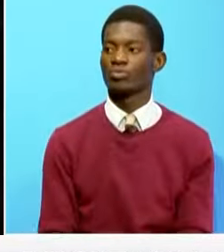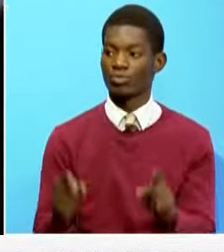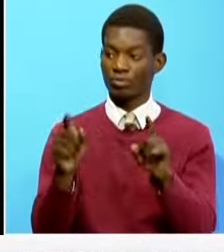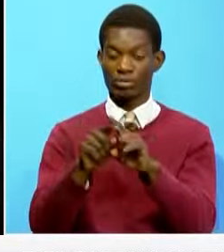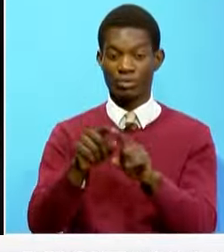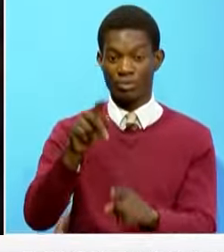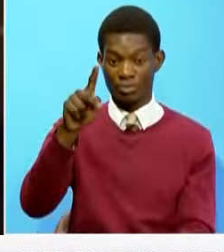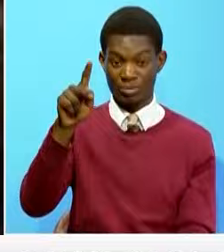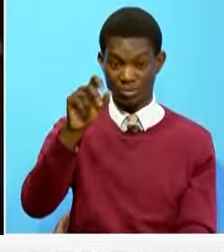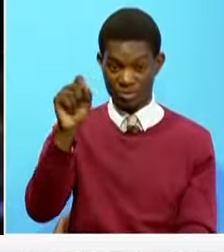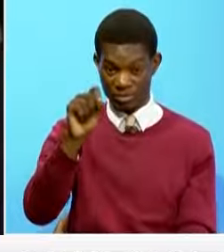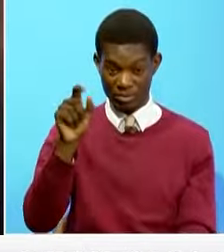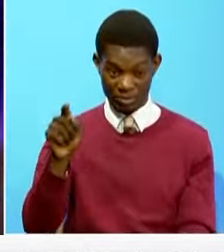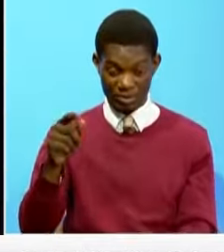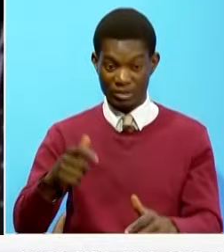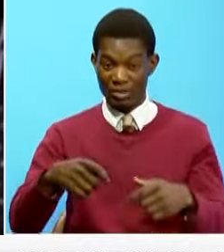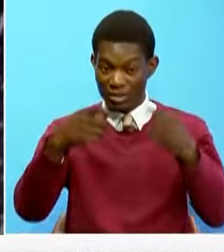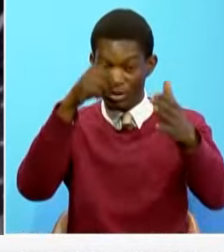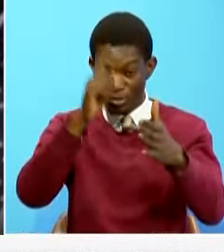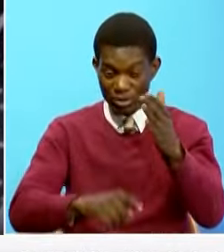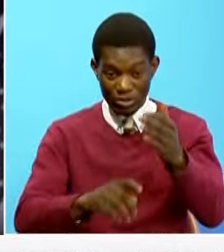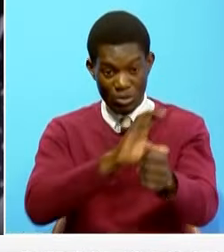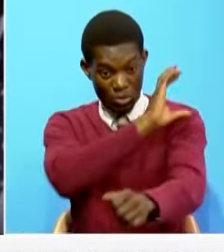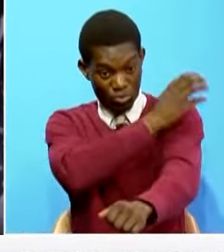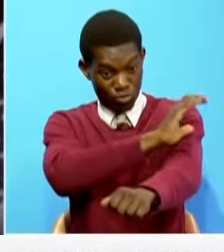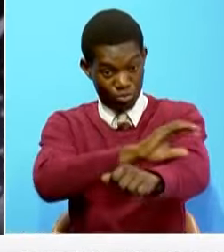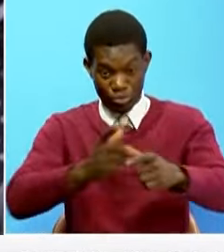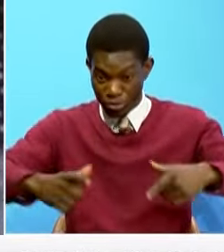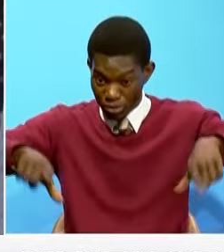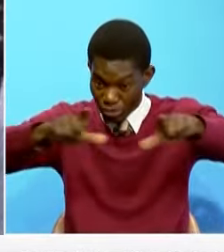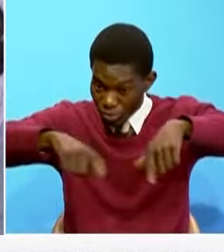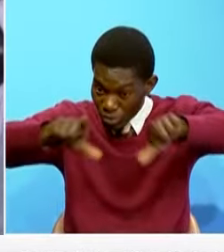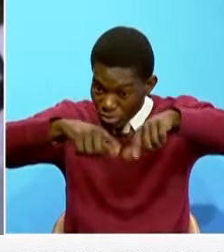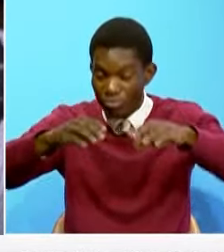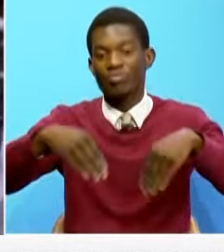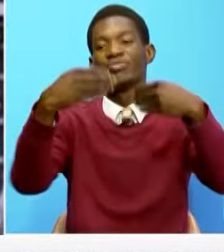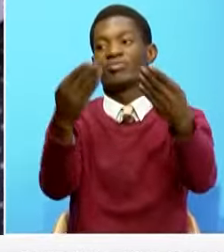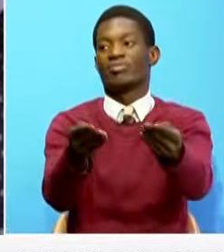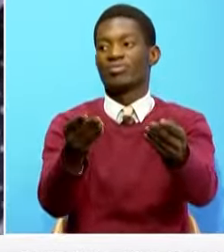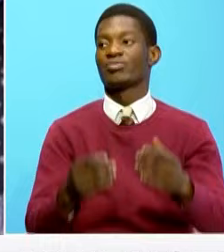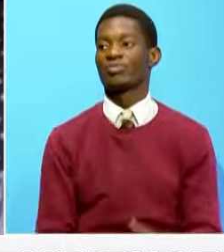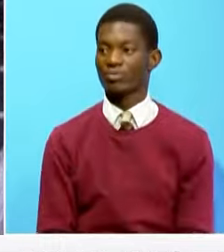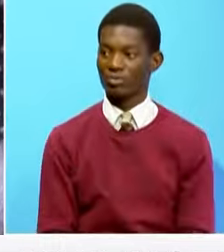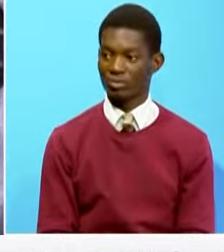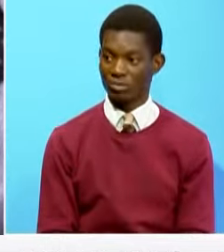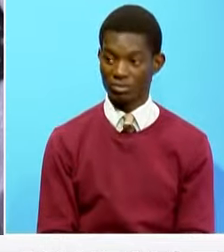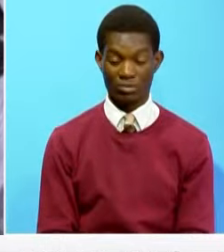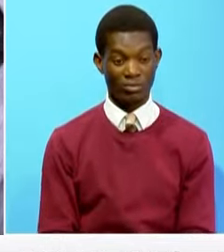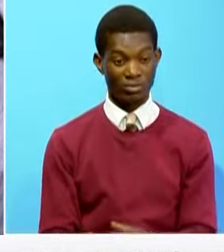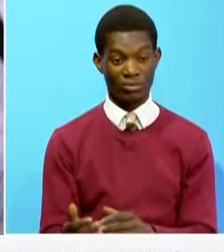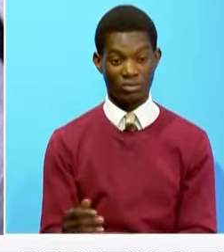computer laboratory to the school management. We need infrastructure regardless of where we are as a